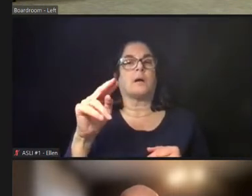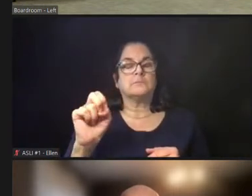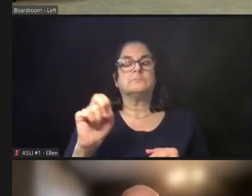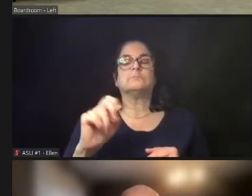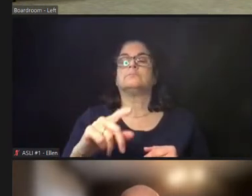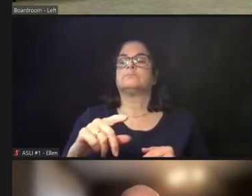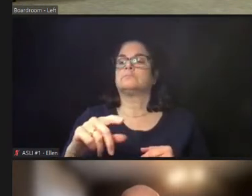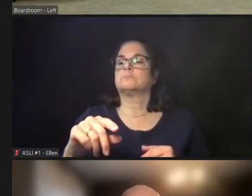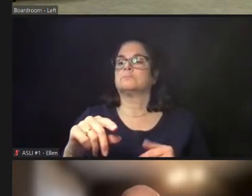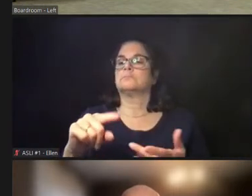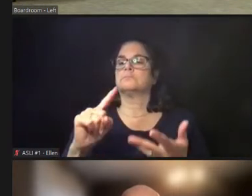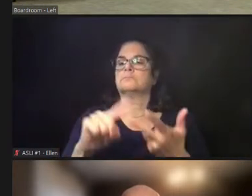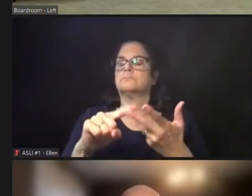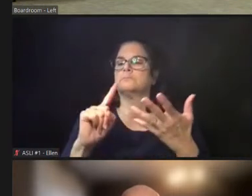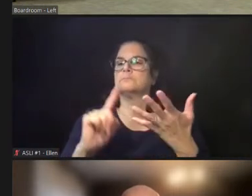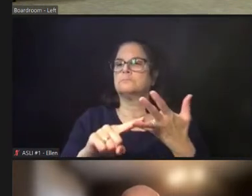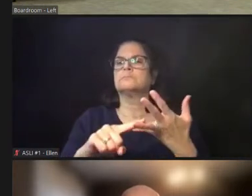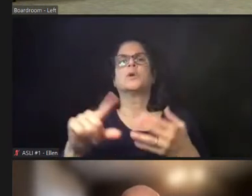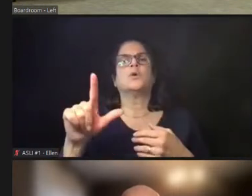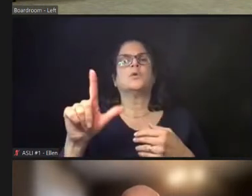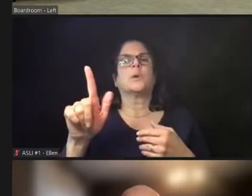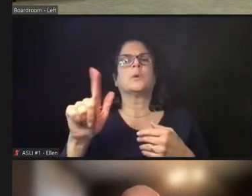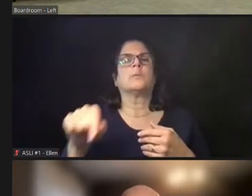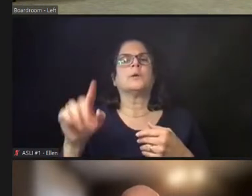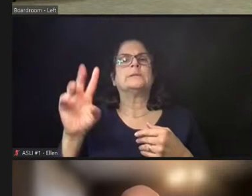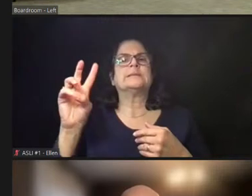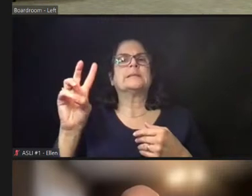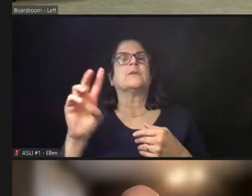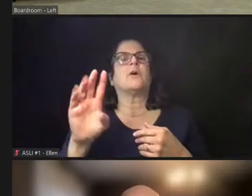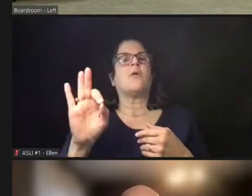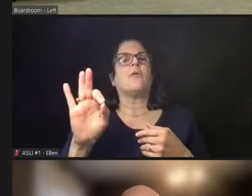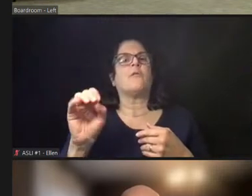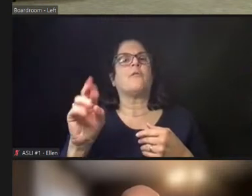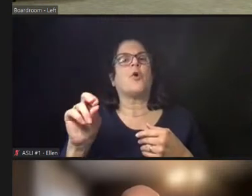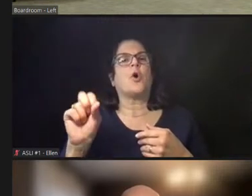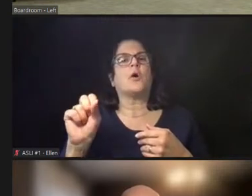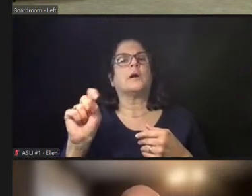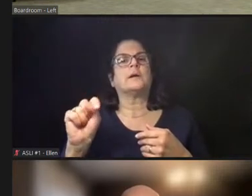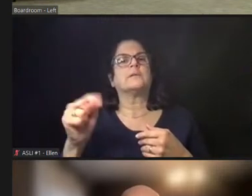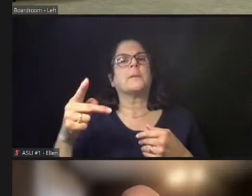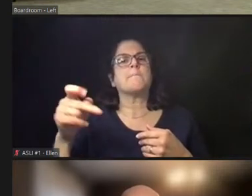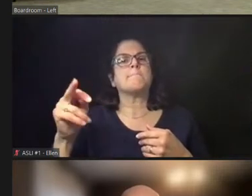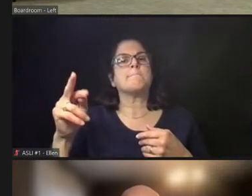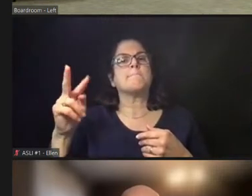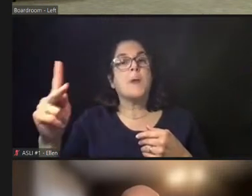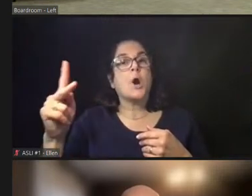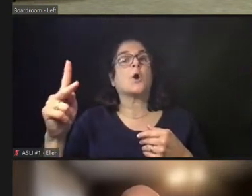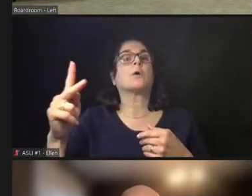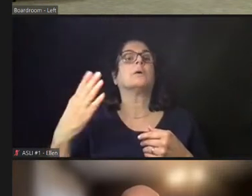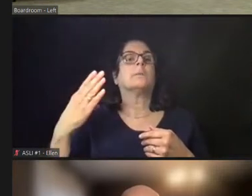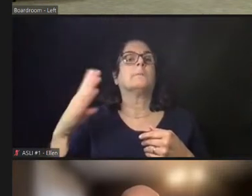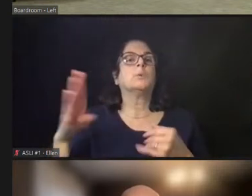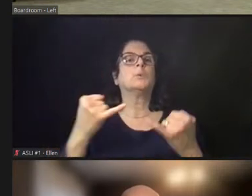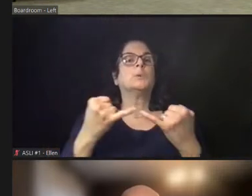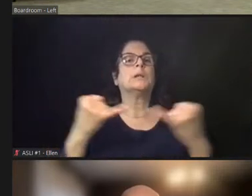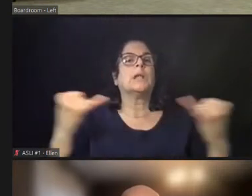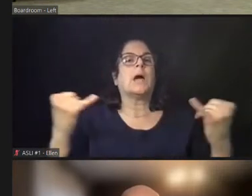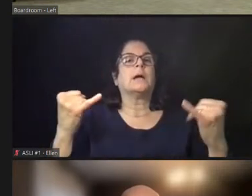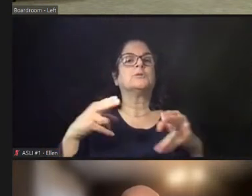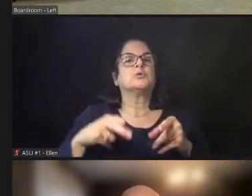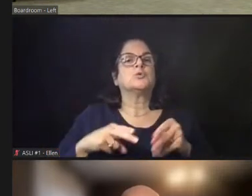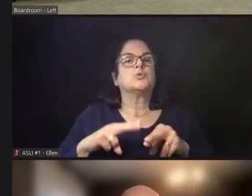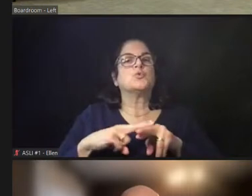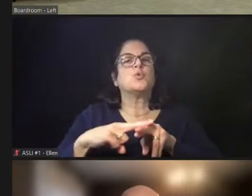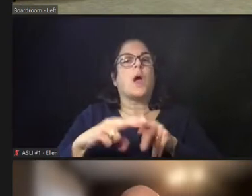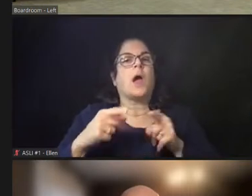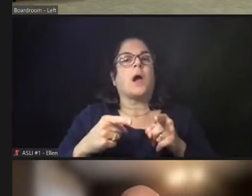improvements, and $21.6 million for Forest Park Branch Blue Line track renewal. Fourth, the Department of Homeland Security has awarded